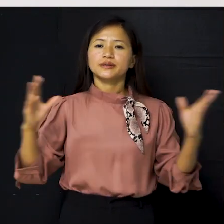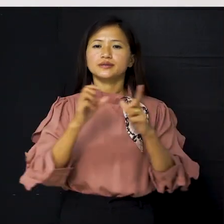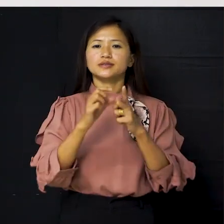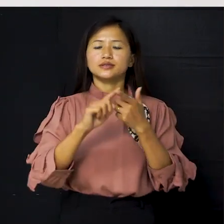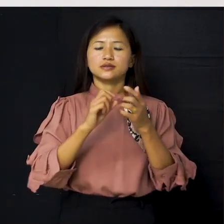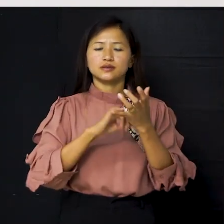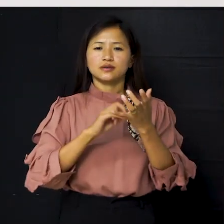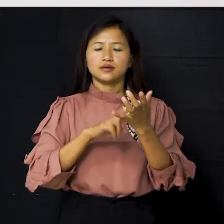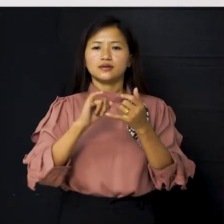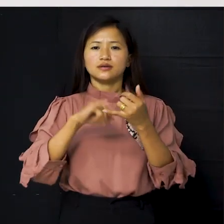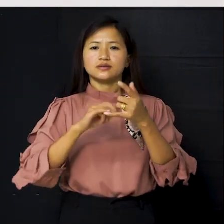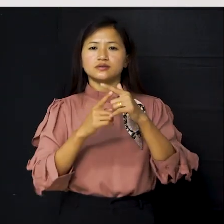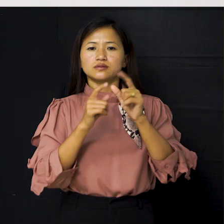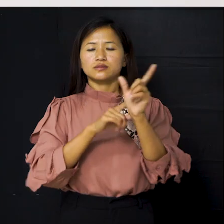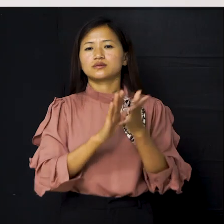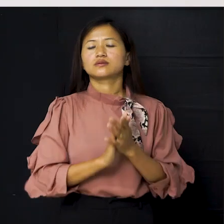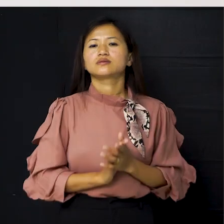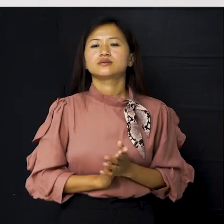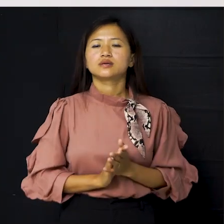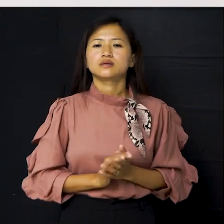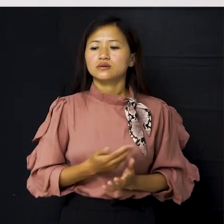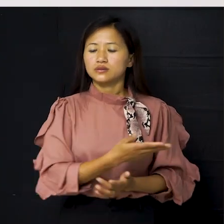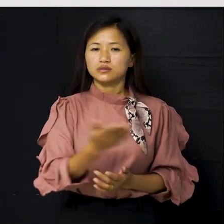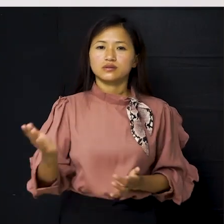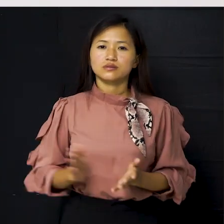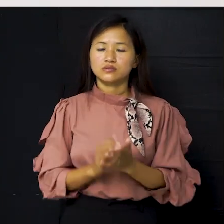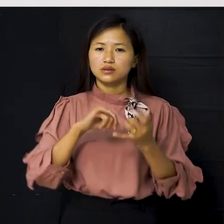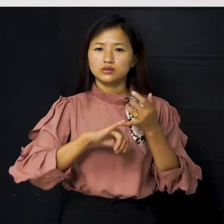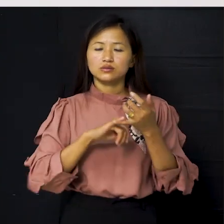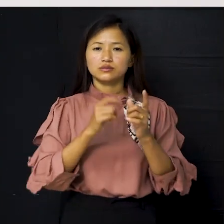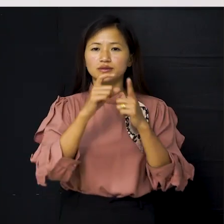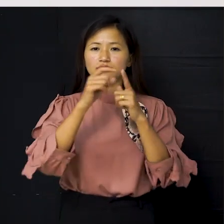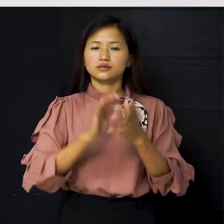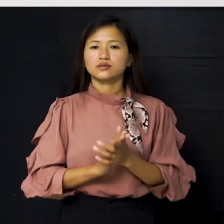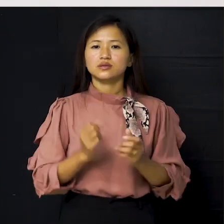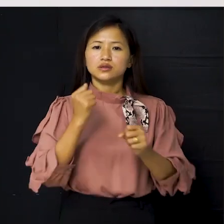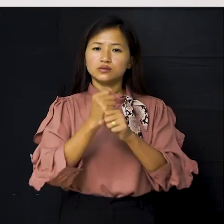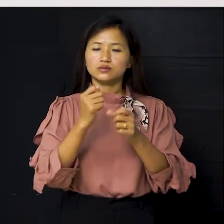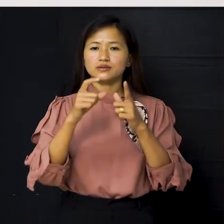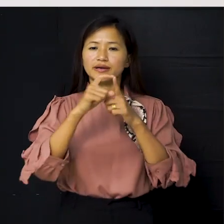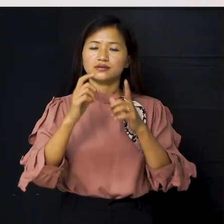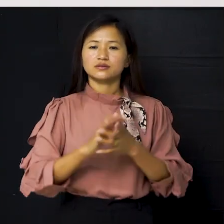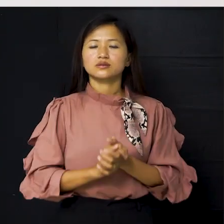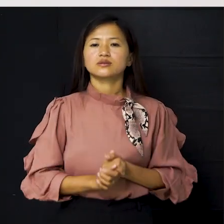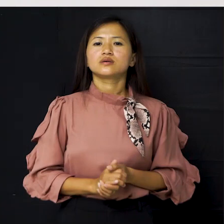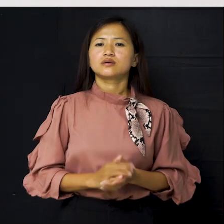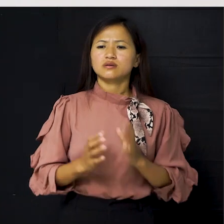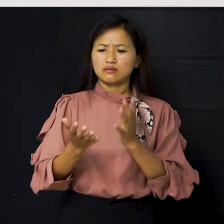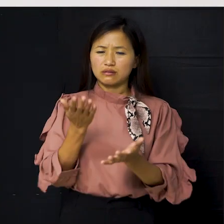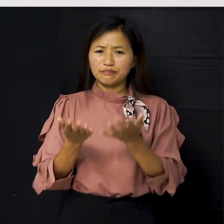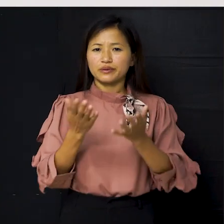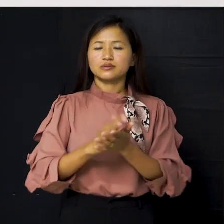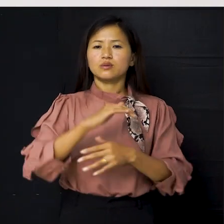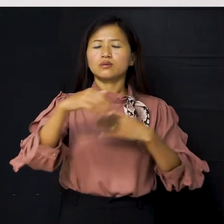the Mughal dynasty, there are so many dynasties. There are Suri dynasties, there we have Gupta dynasty. However, comparing to all